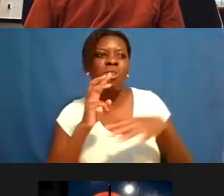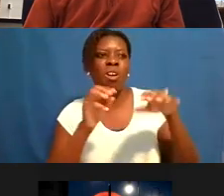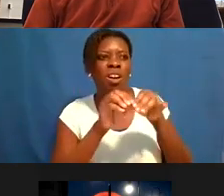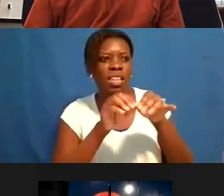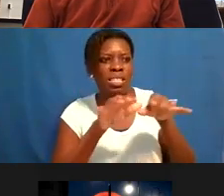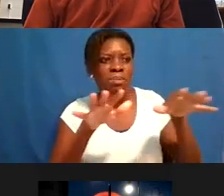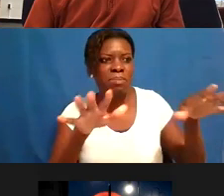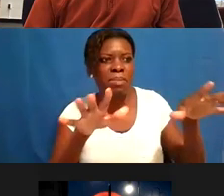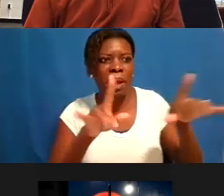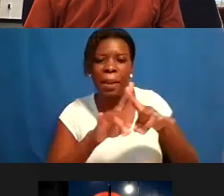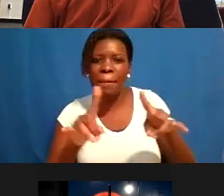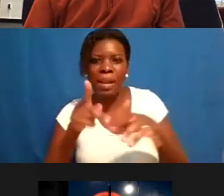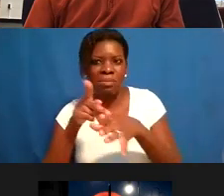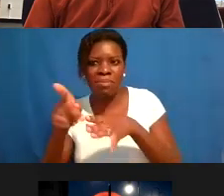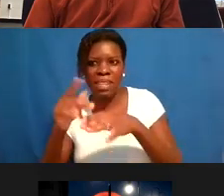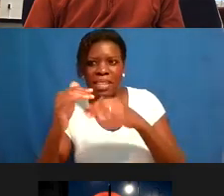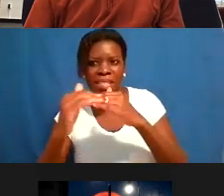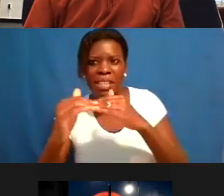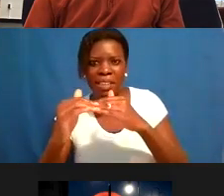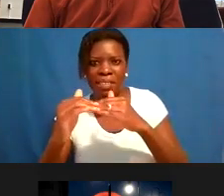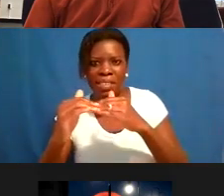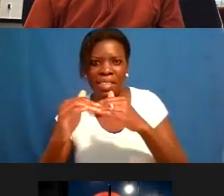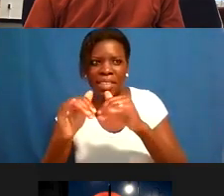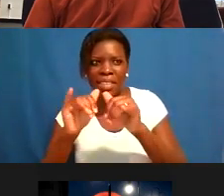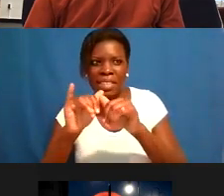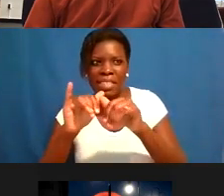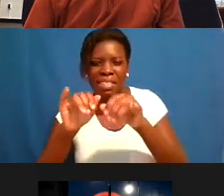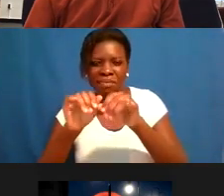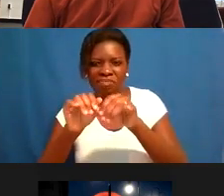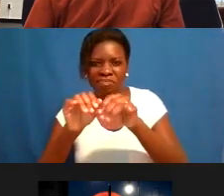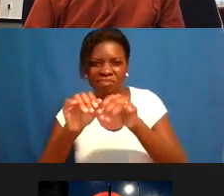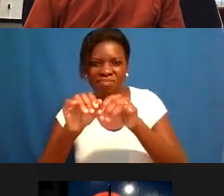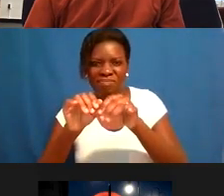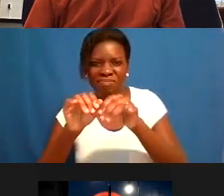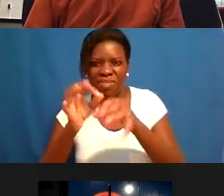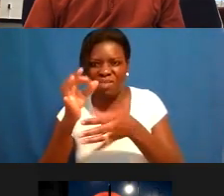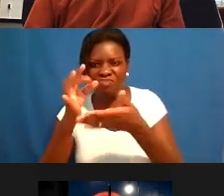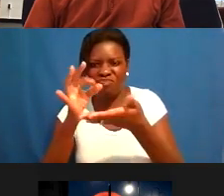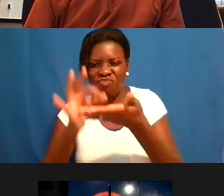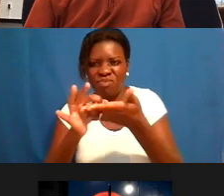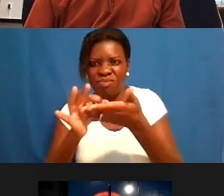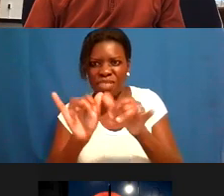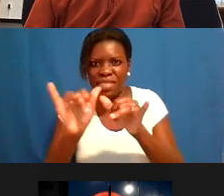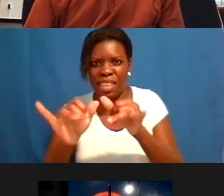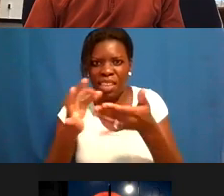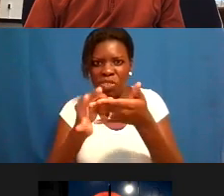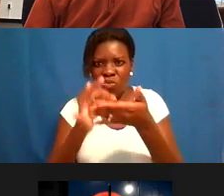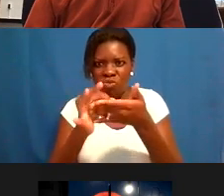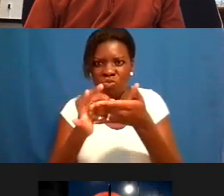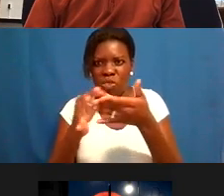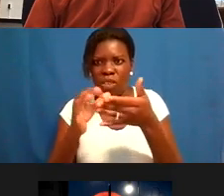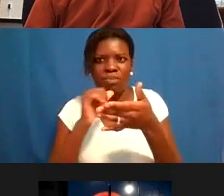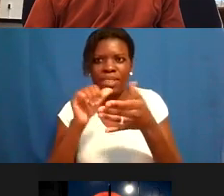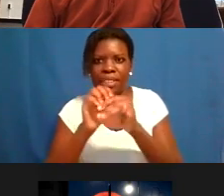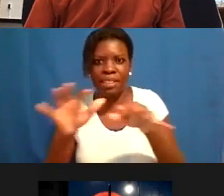like the plastic surface and it wants to stay away from it, just stay as a drop. So this happens because the